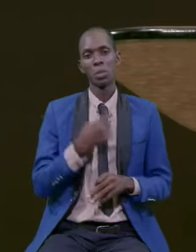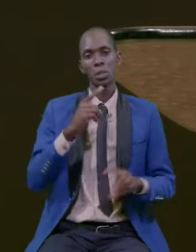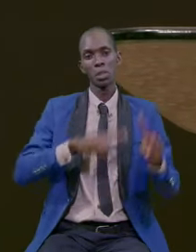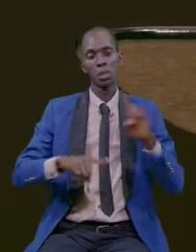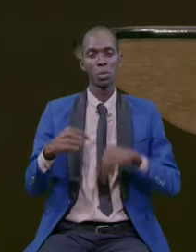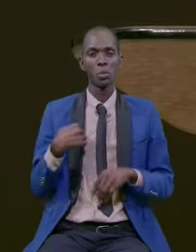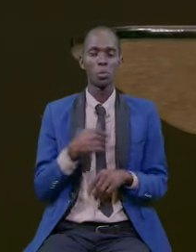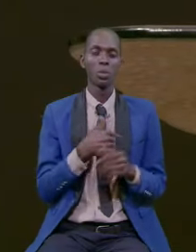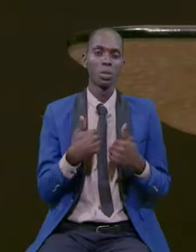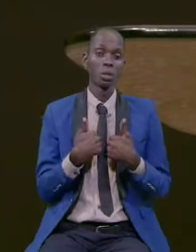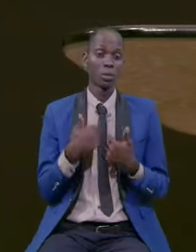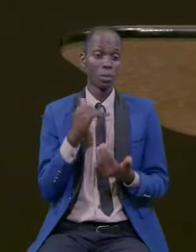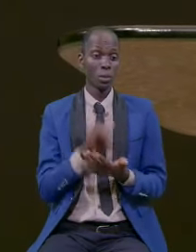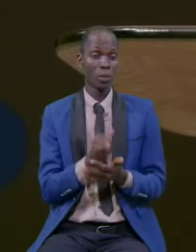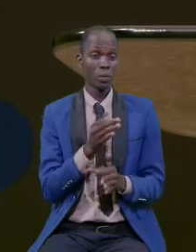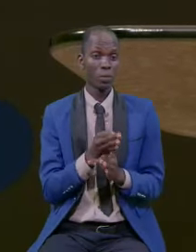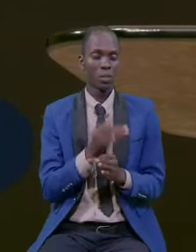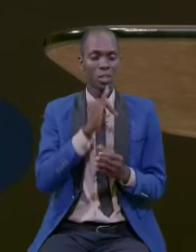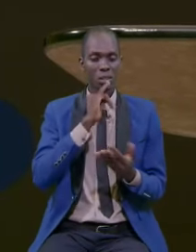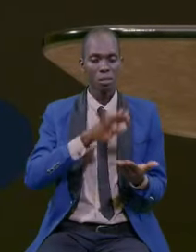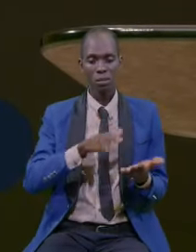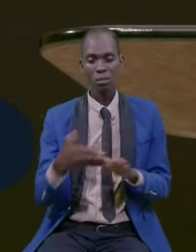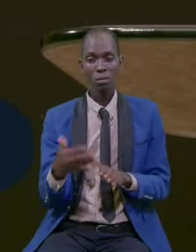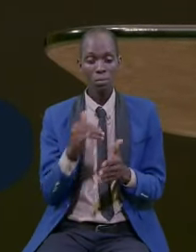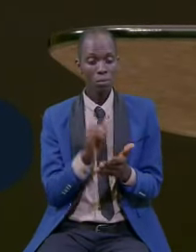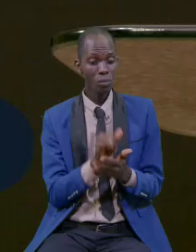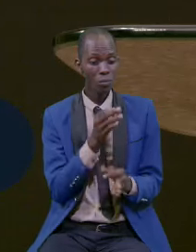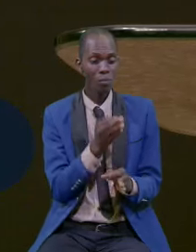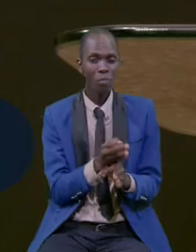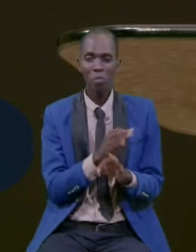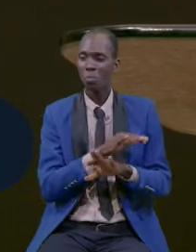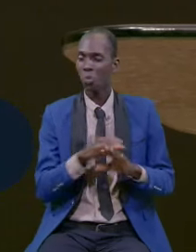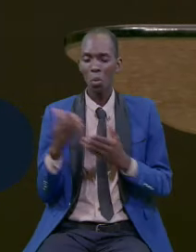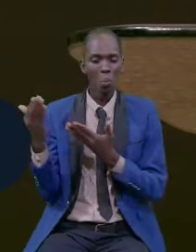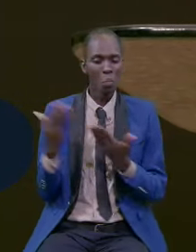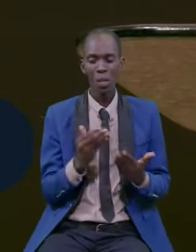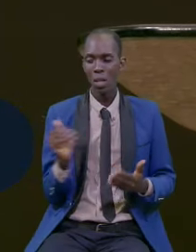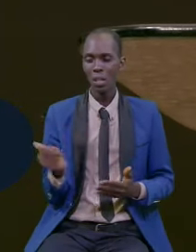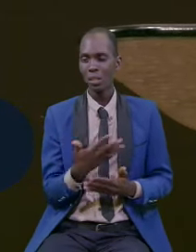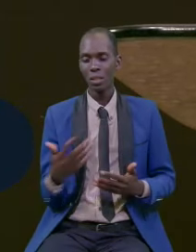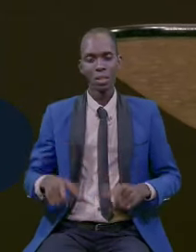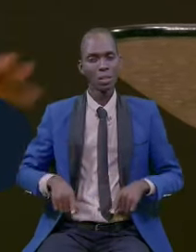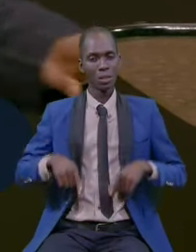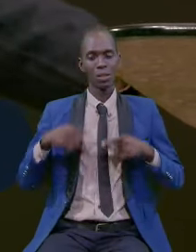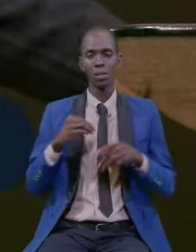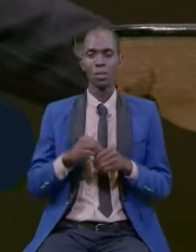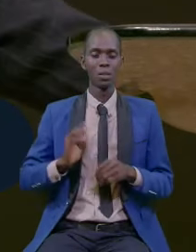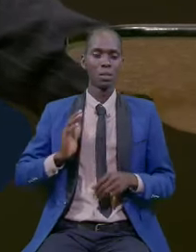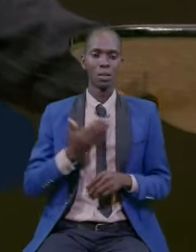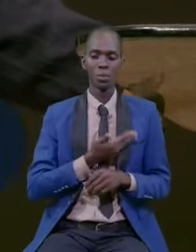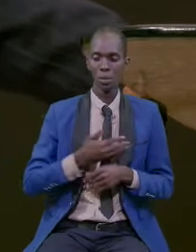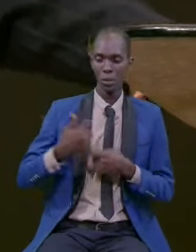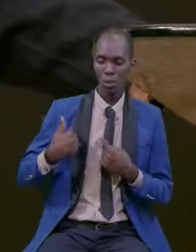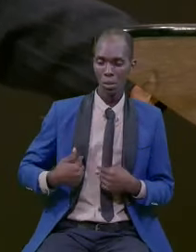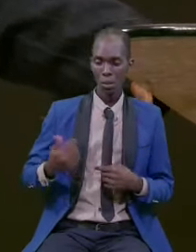the faith that does not bring anything alive in our heart, in our action, that's